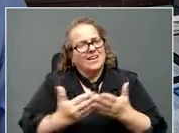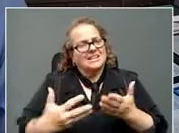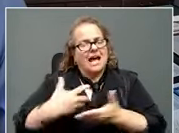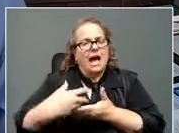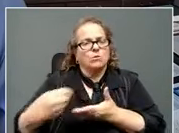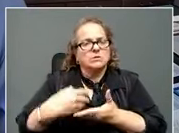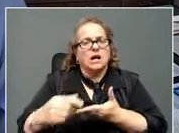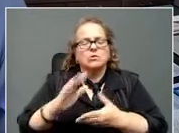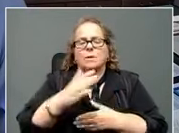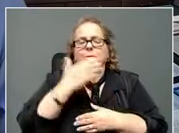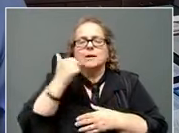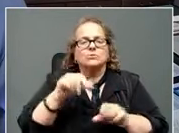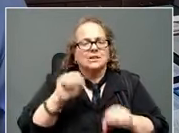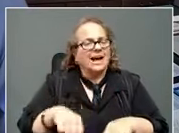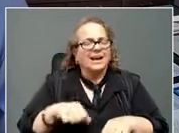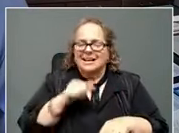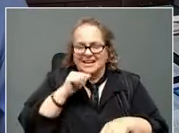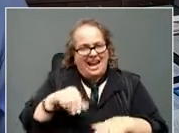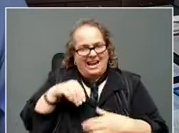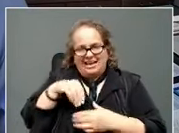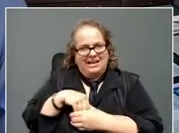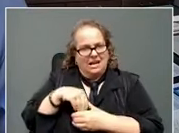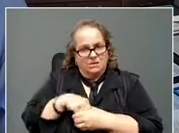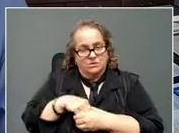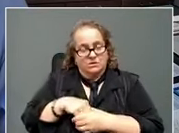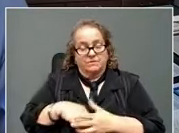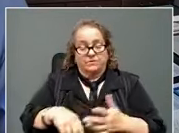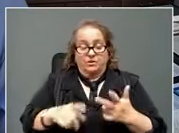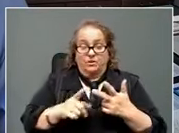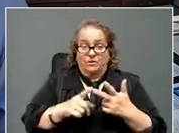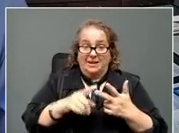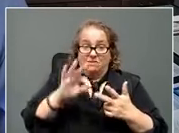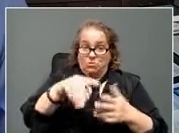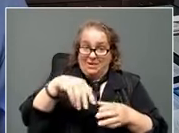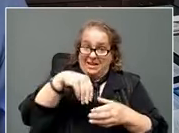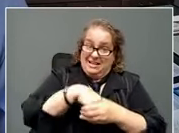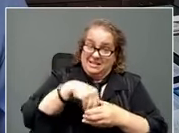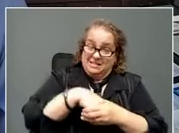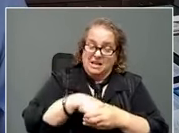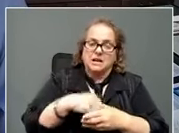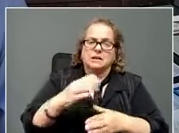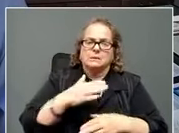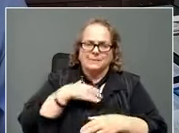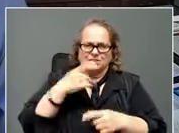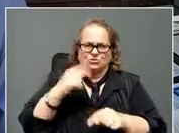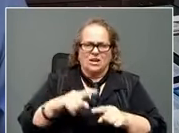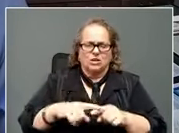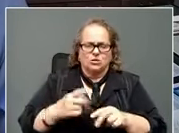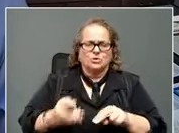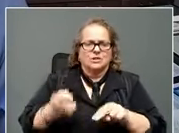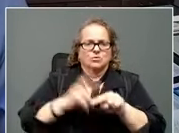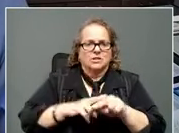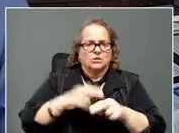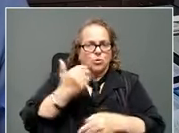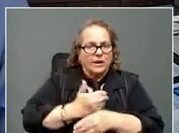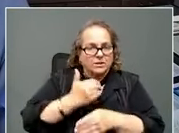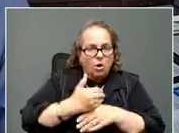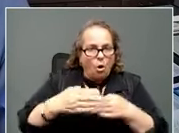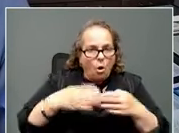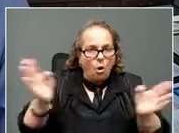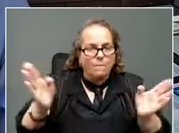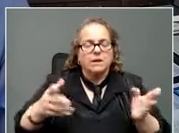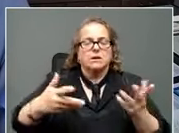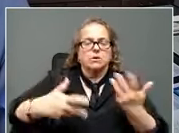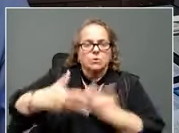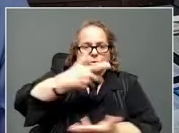than indoors. Three, if you are indoors, please increase the ventilation as much as possible. Open windows. If you are in